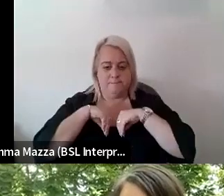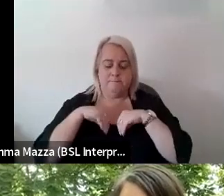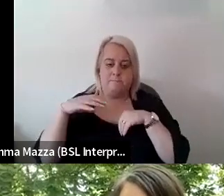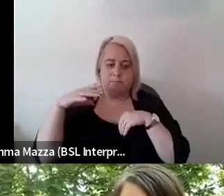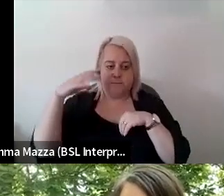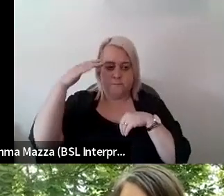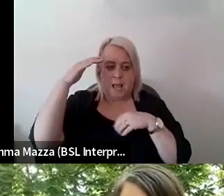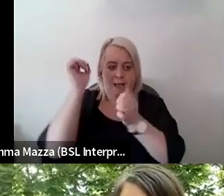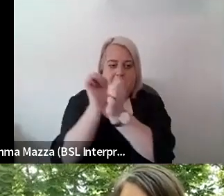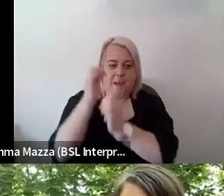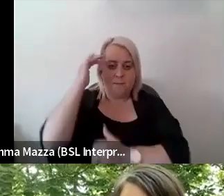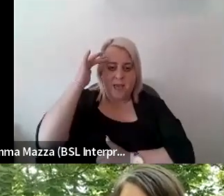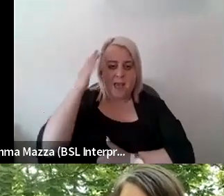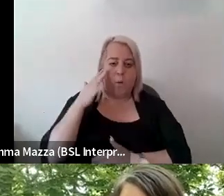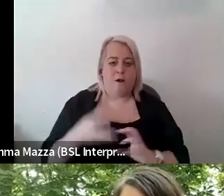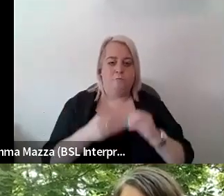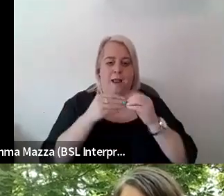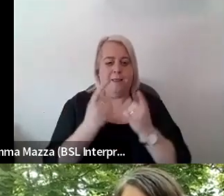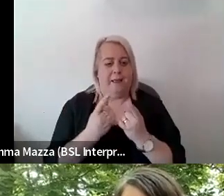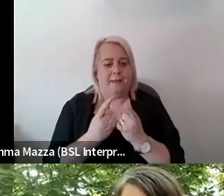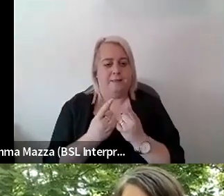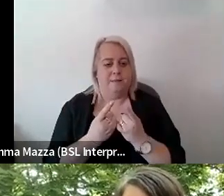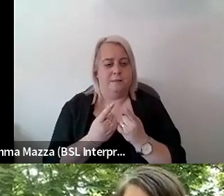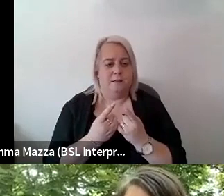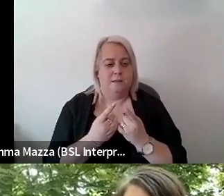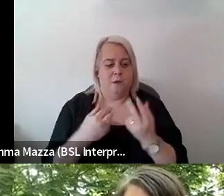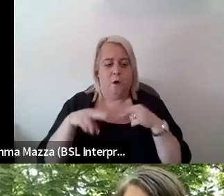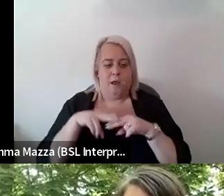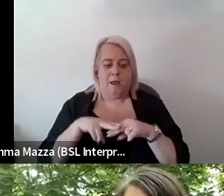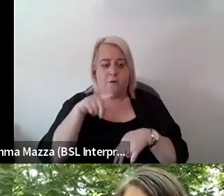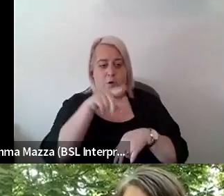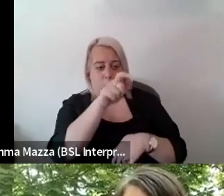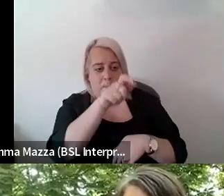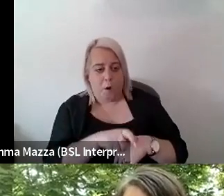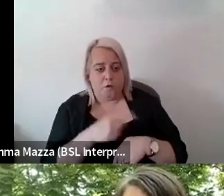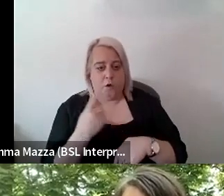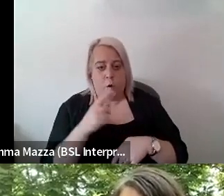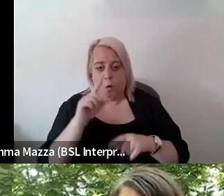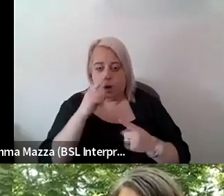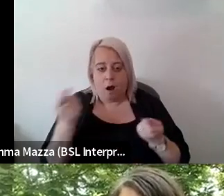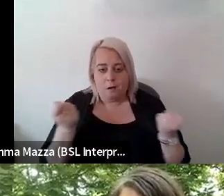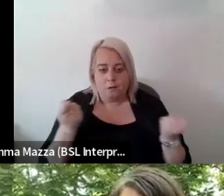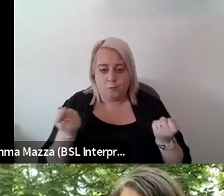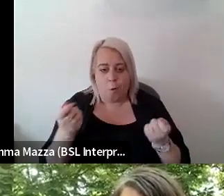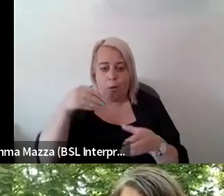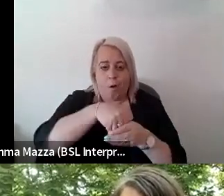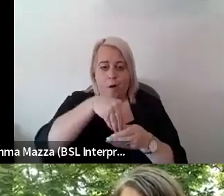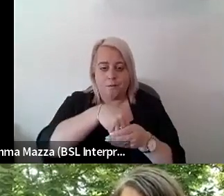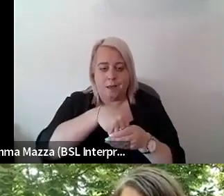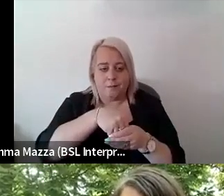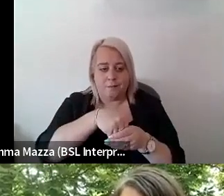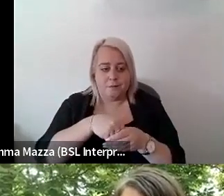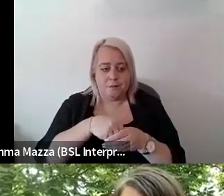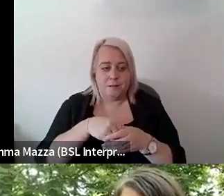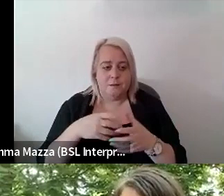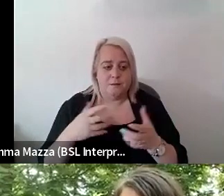things, especially if you're the person in the team that doesn't have complete control over that content? Does